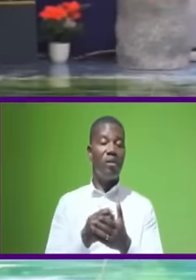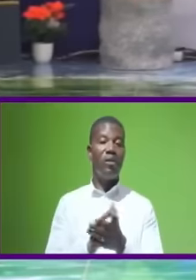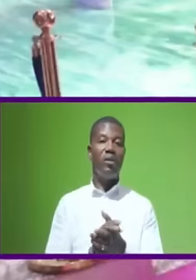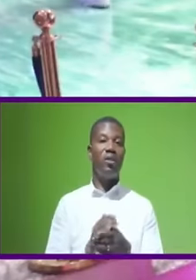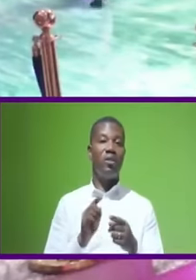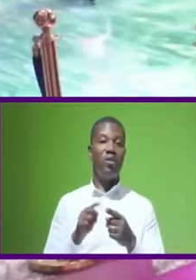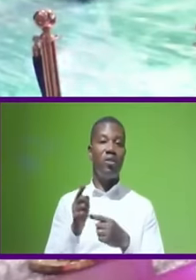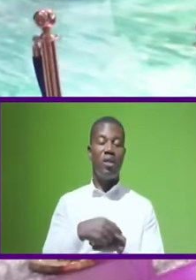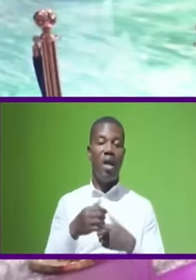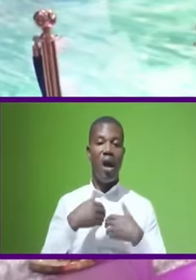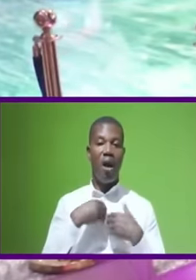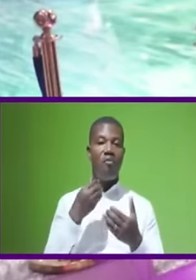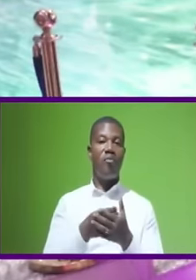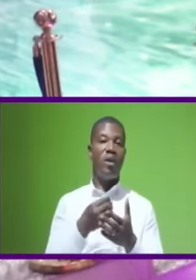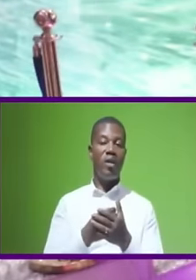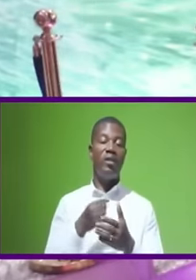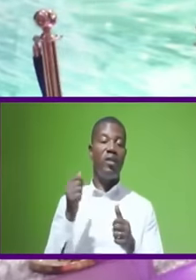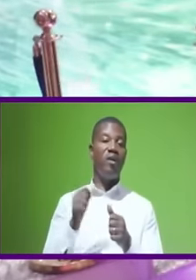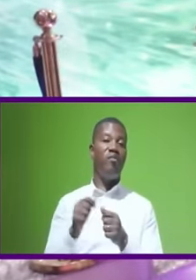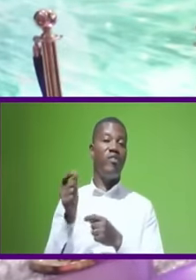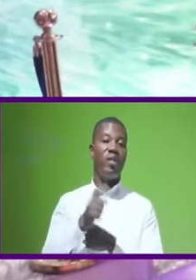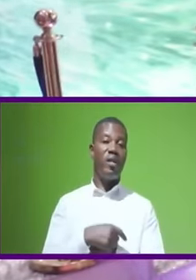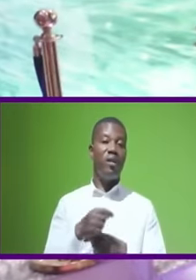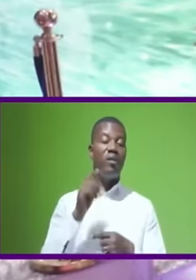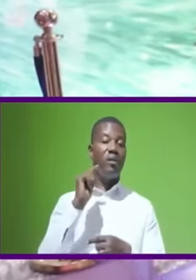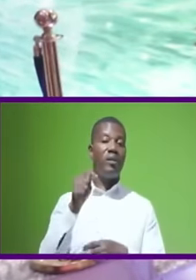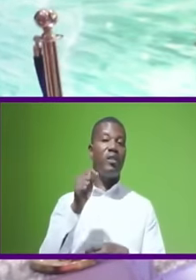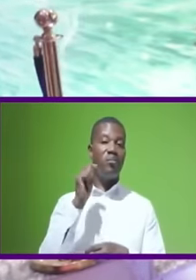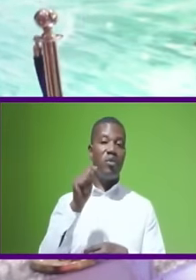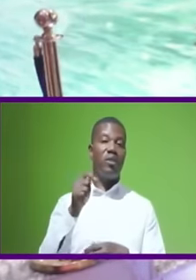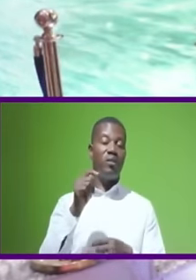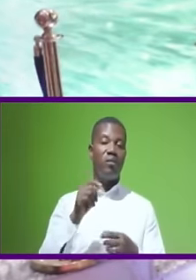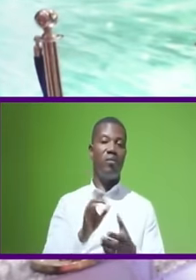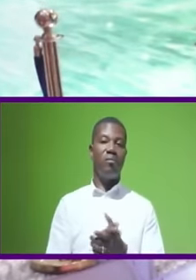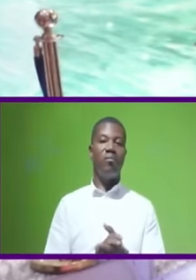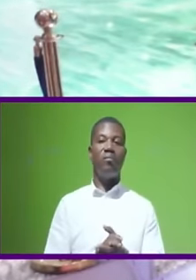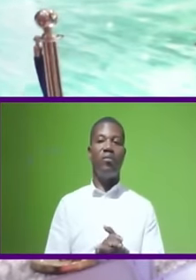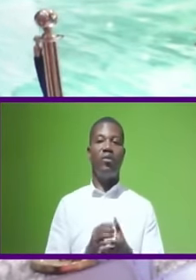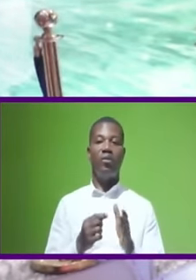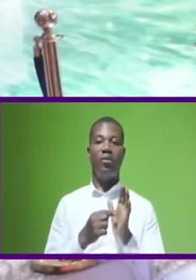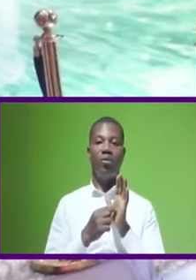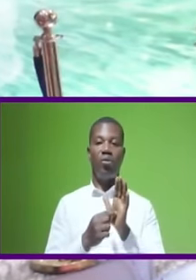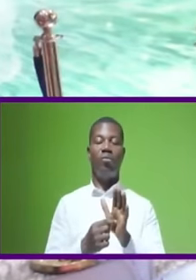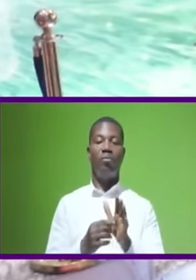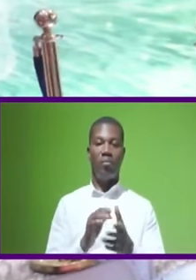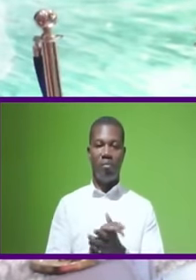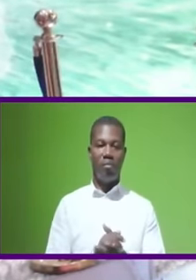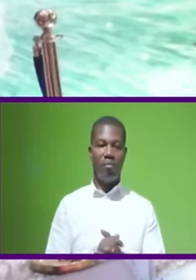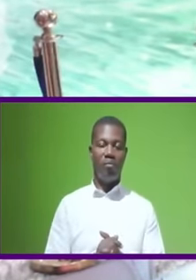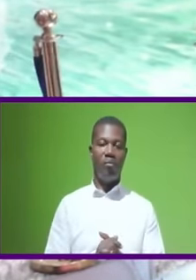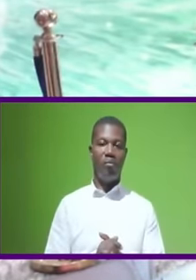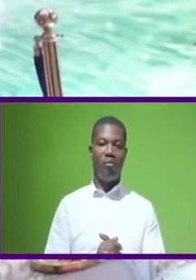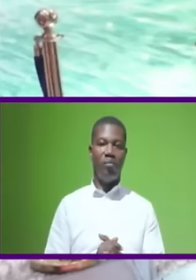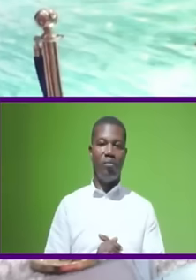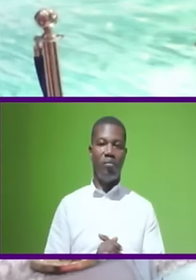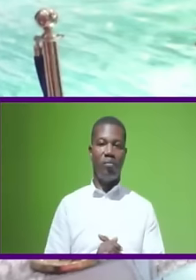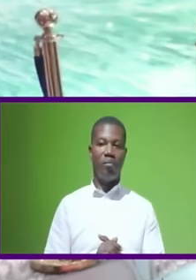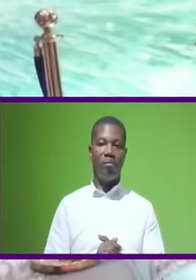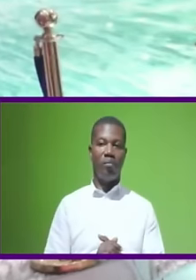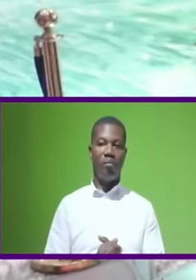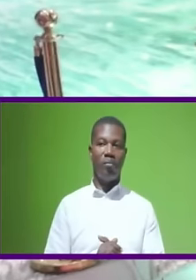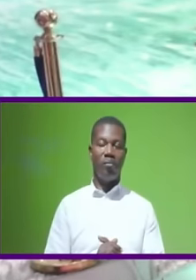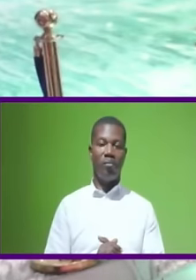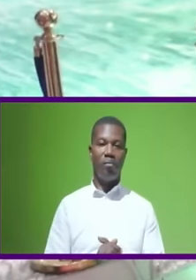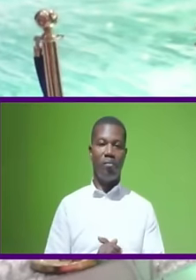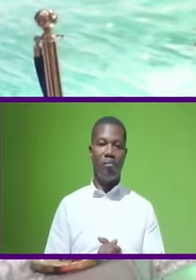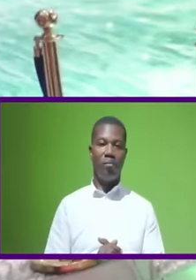but today you all appreciate that anyone who has not seen huge sum of money is now seeing it. Every day there